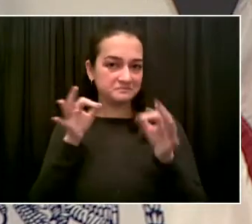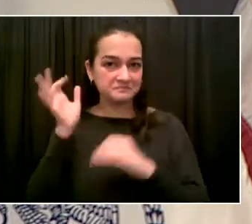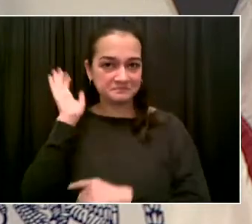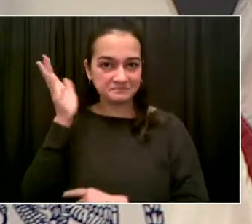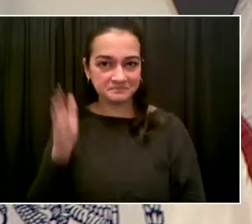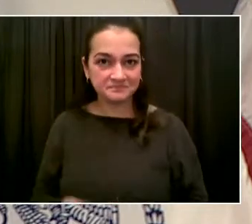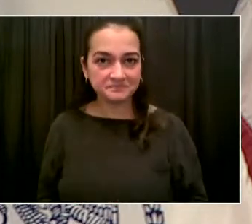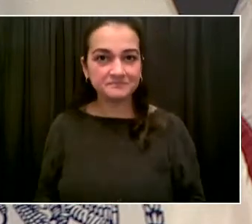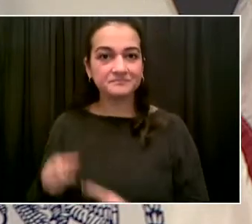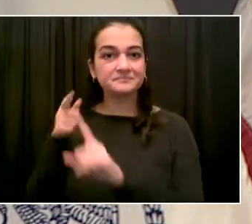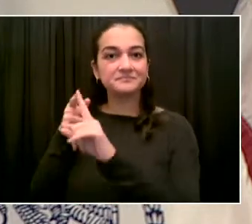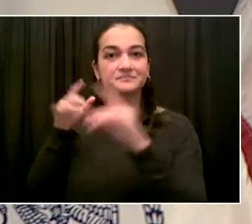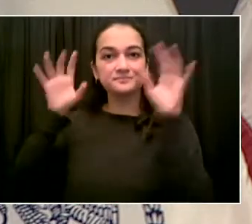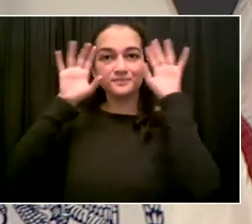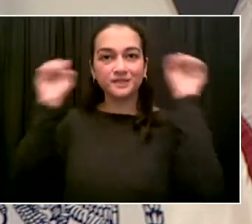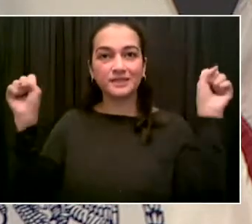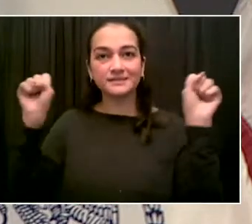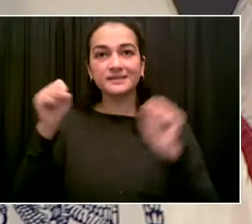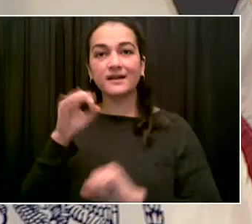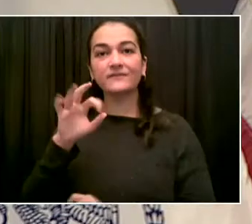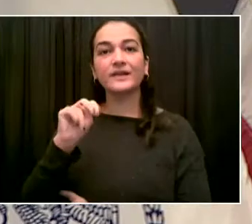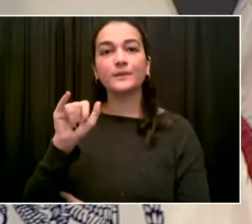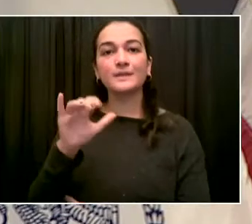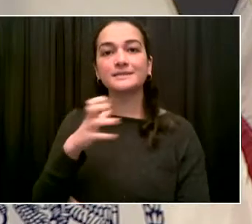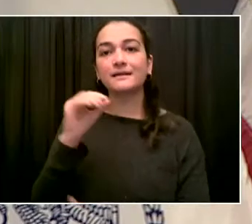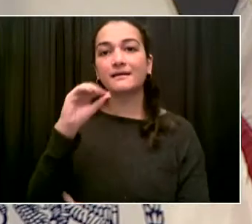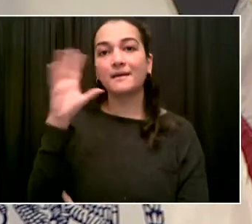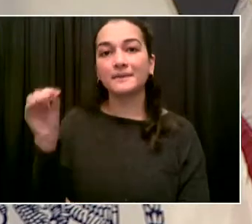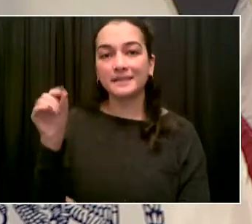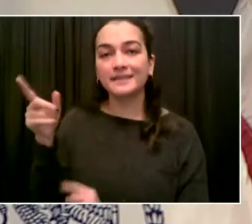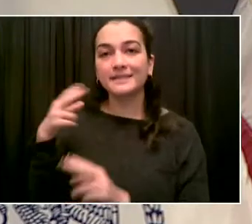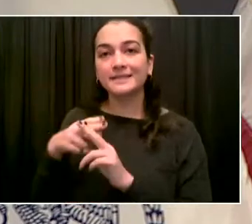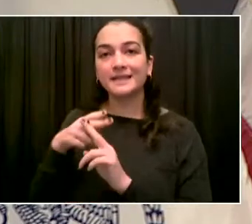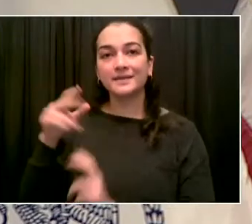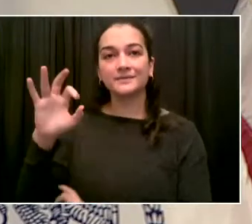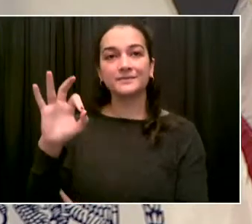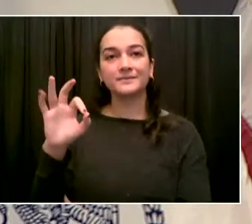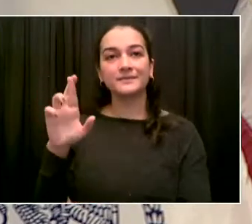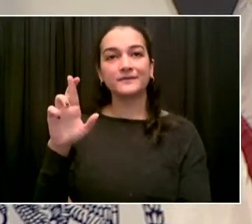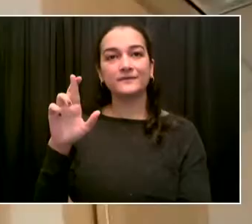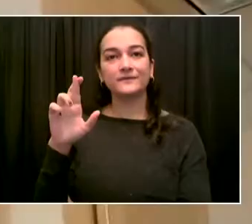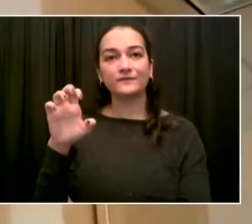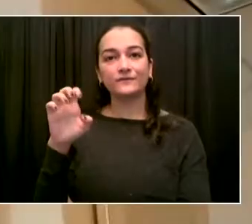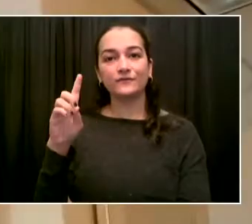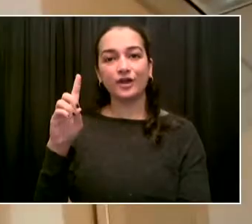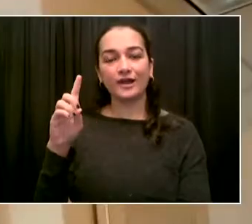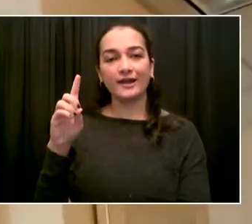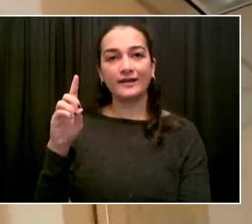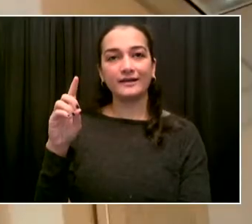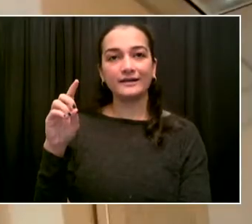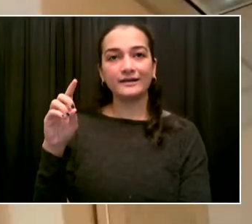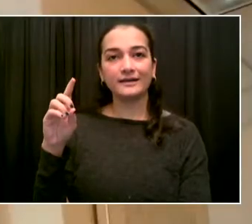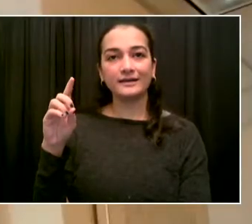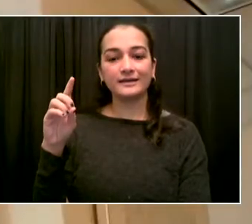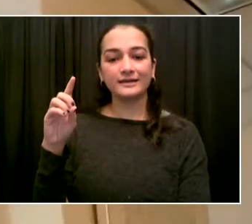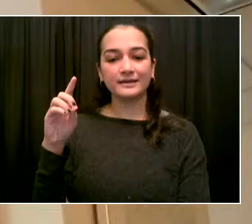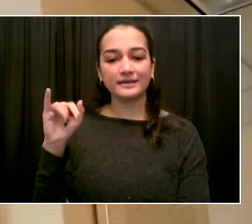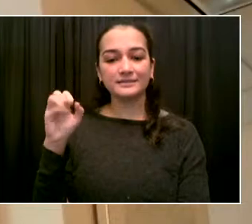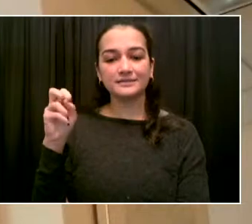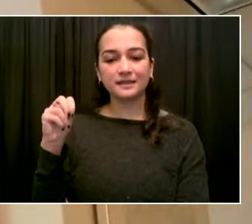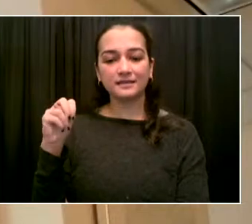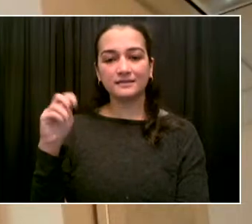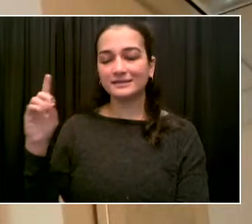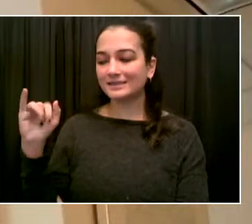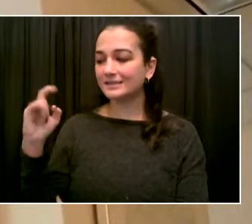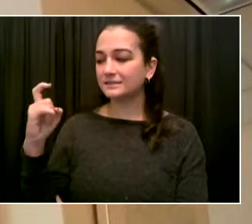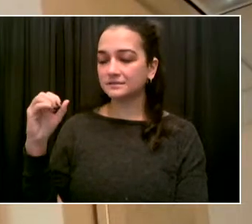Company, Fred Dixon. Good morning, Mr. Mayor. Thank you so much. It's great to see you. Yesterday, as you said, was a